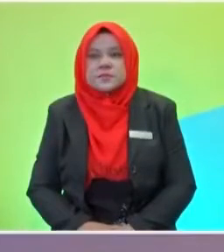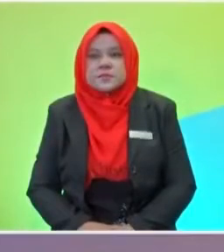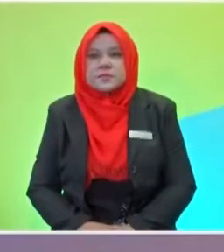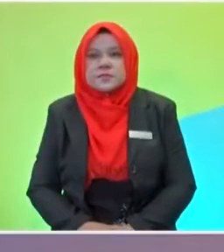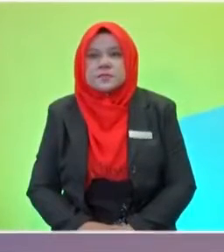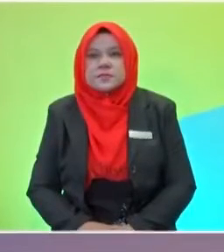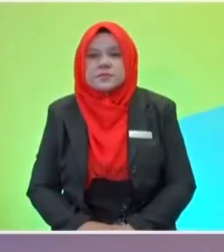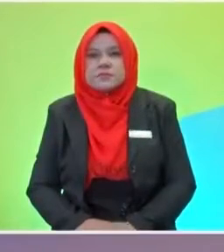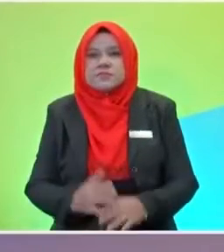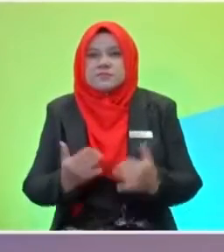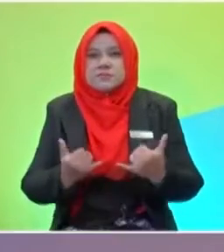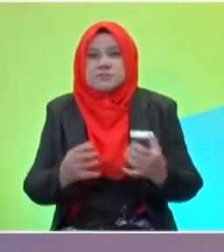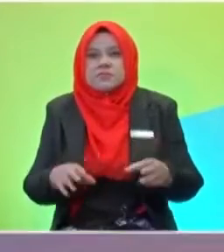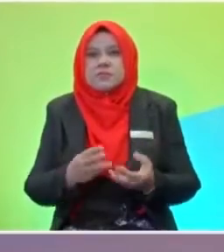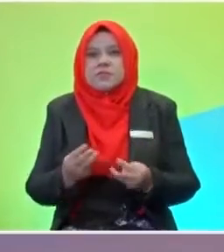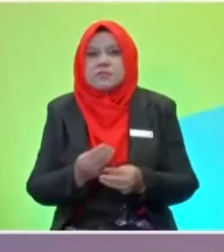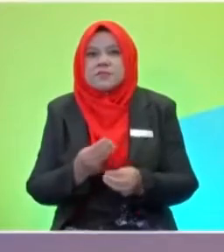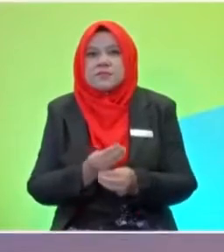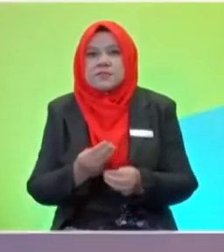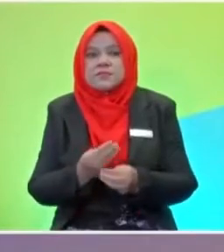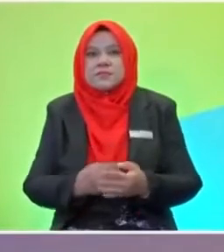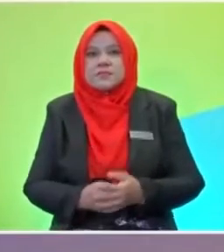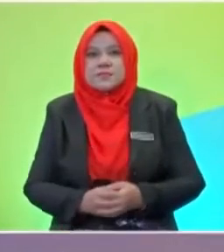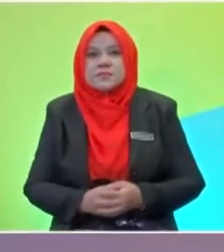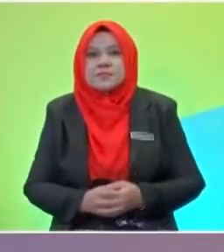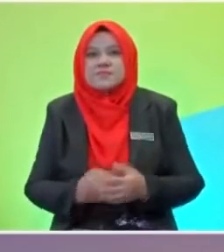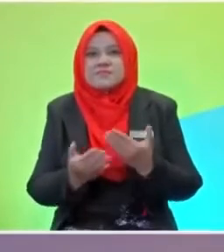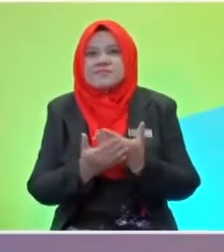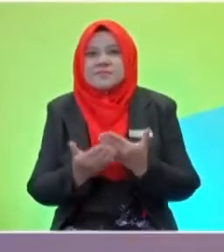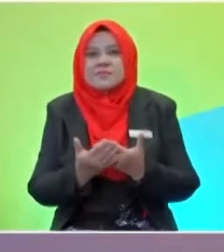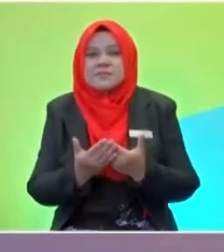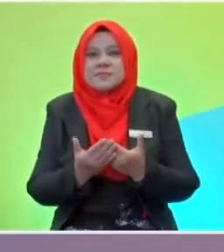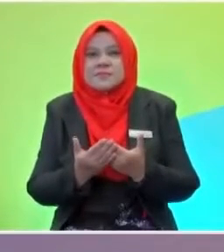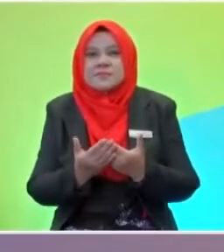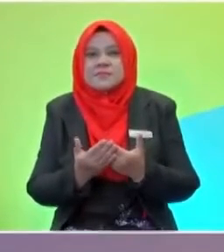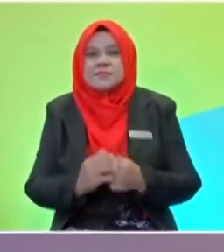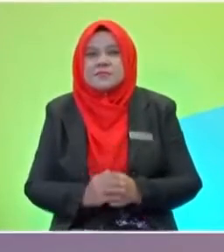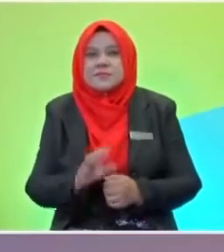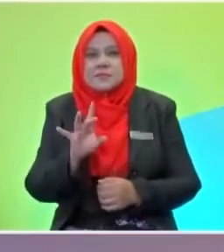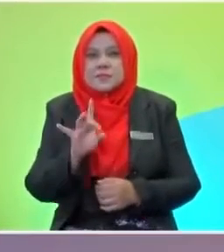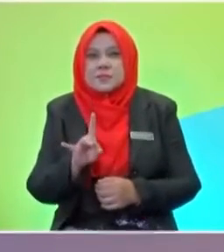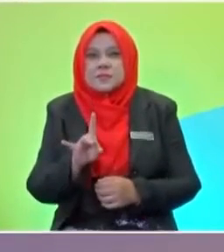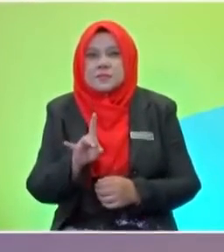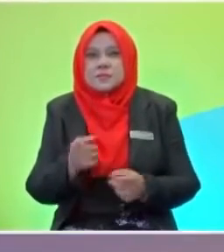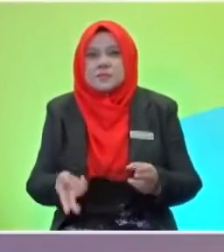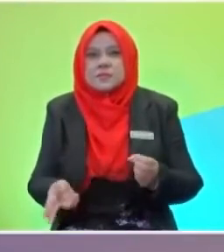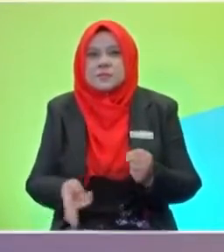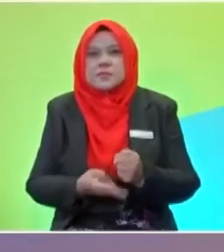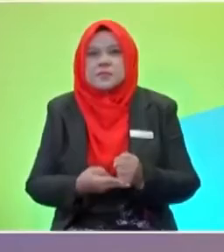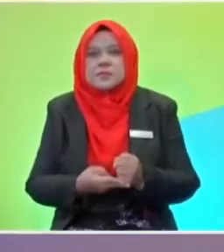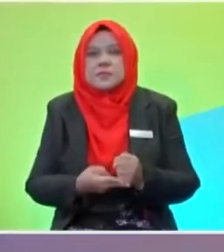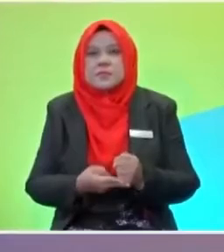Time to do my mathematics homework. Let's see. Ah, this looks easy. 8 plus A